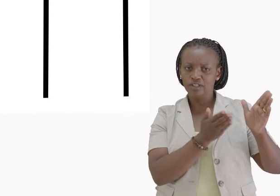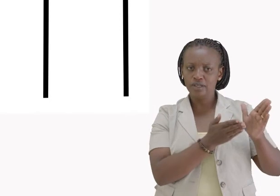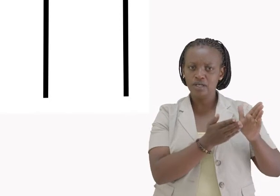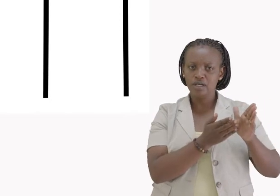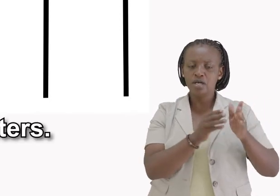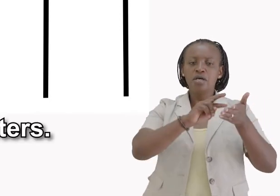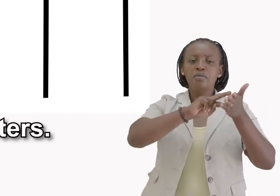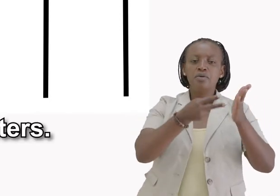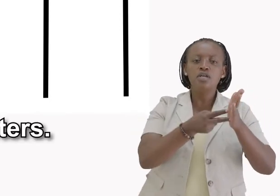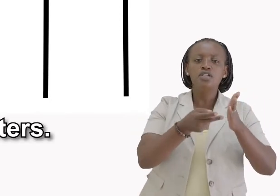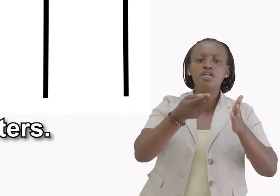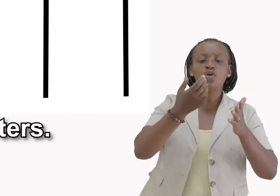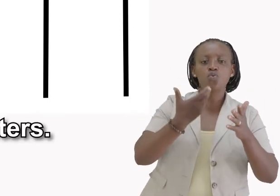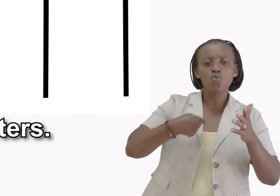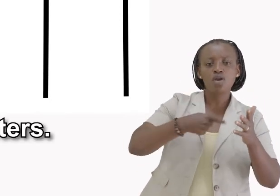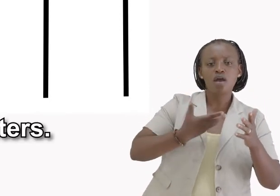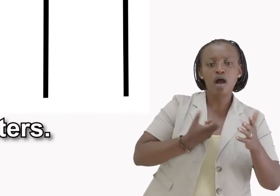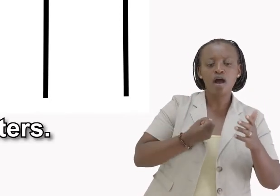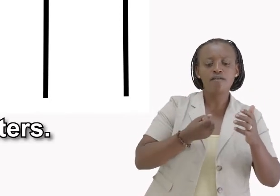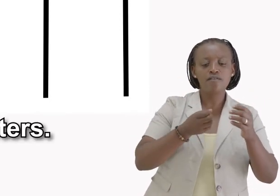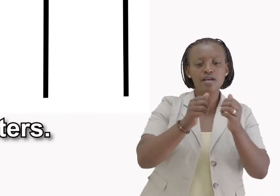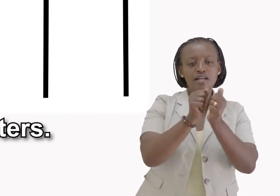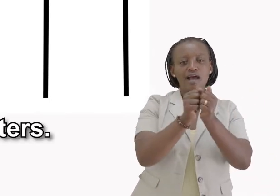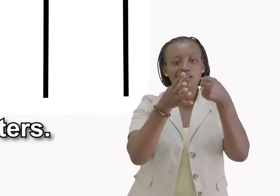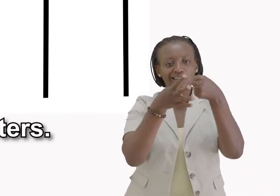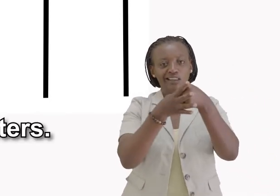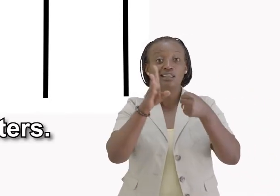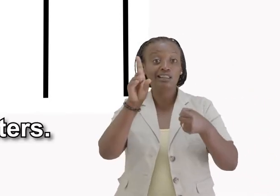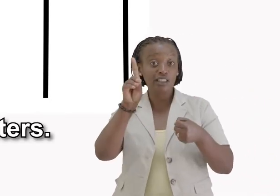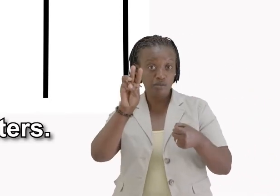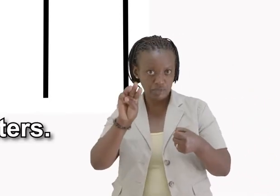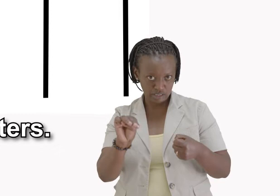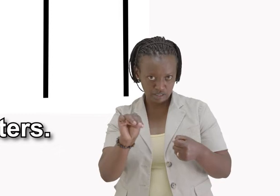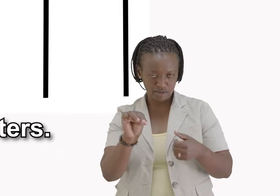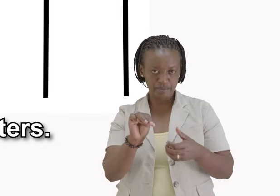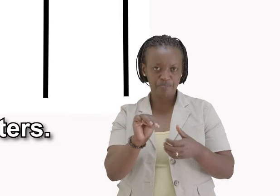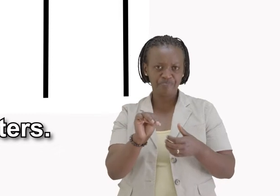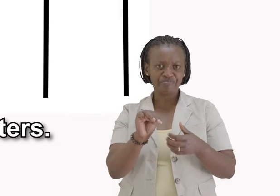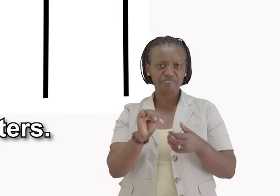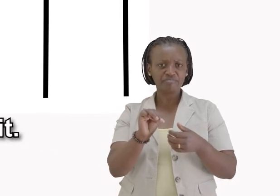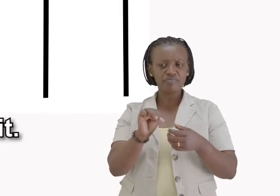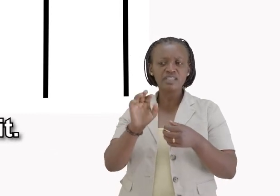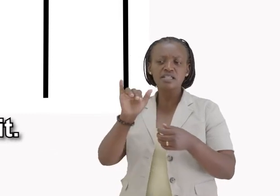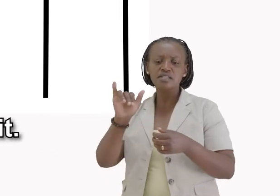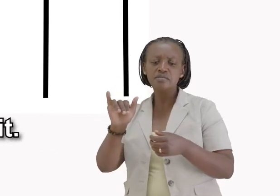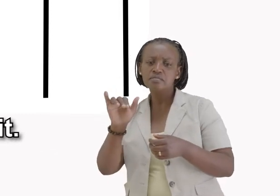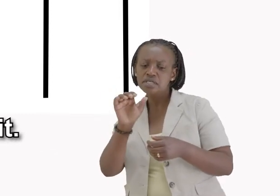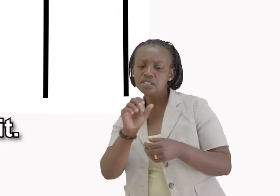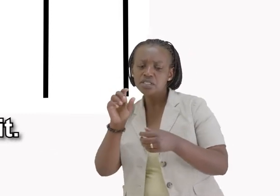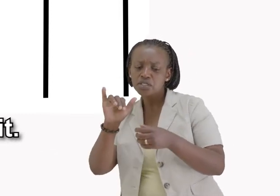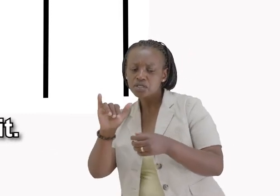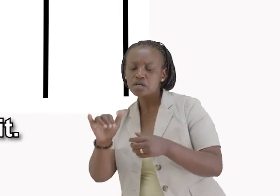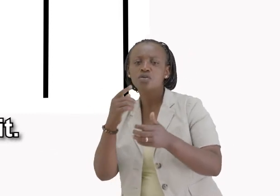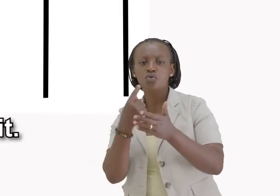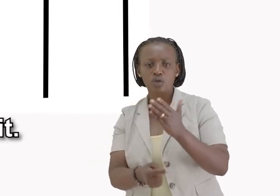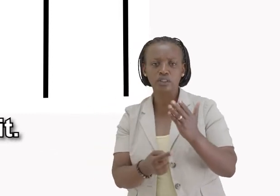its left. This means that we have 19 decimeters. What remains